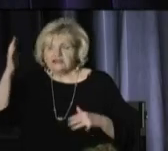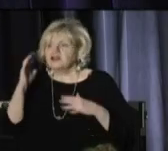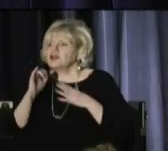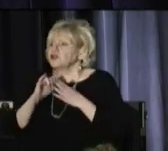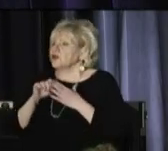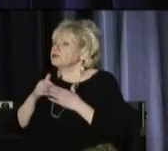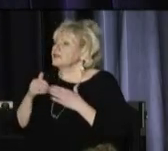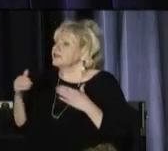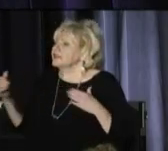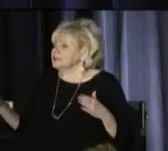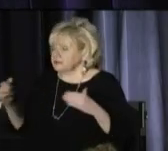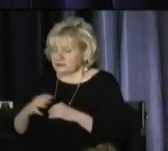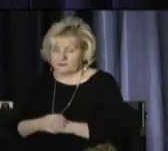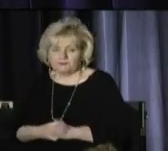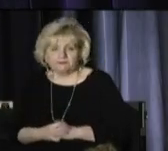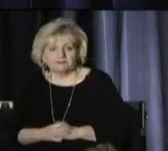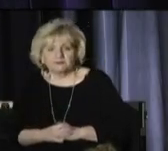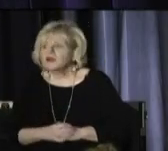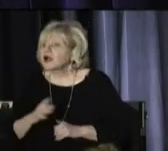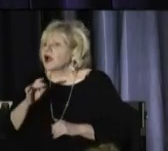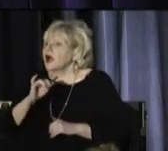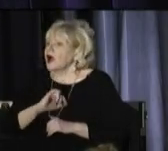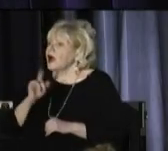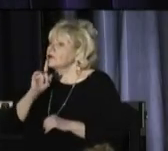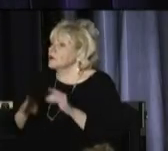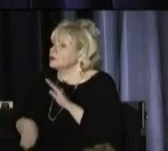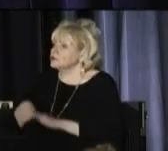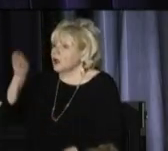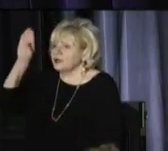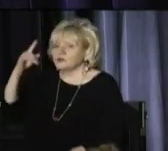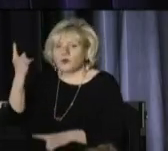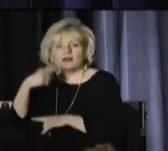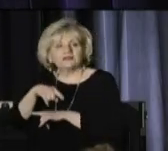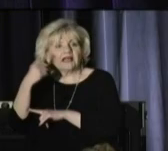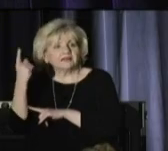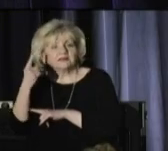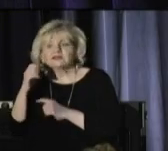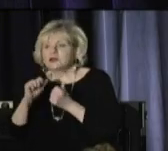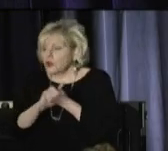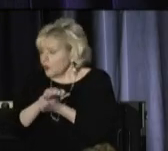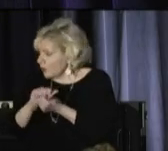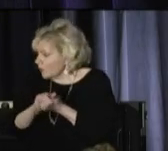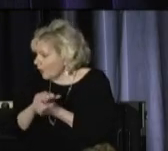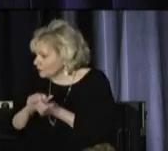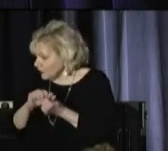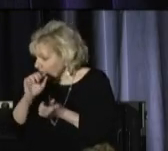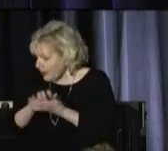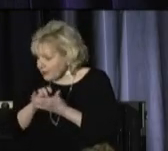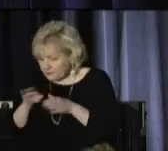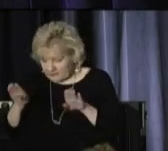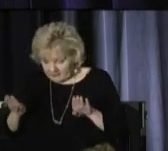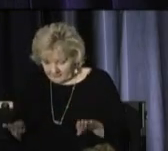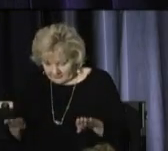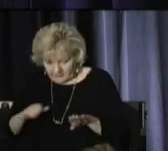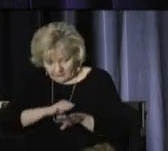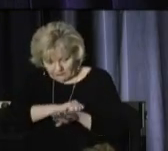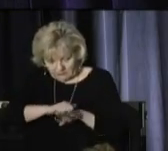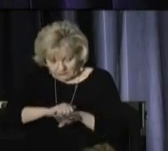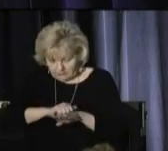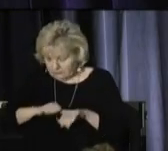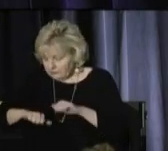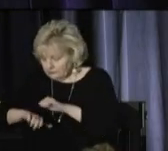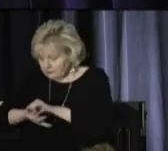things name me. And I was raised to one day wash my husband's feet at night. Of course I